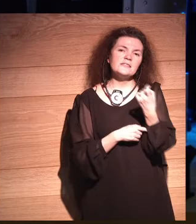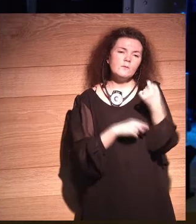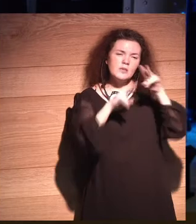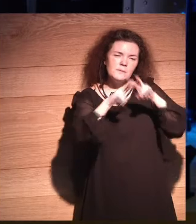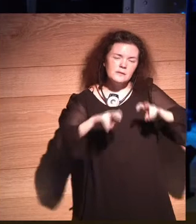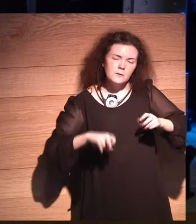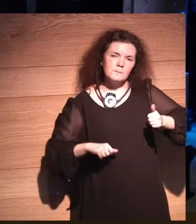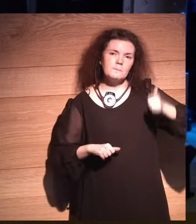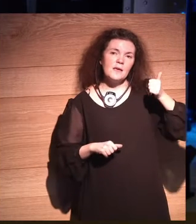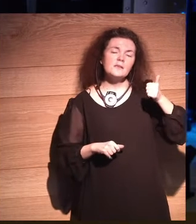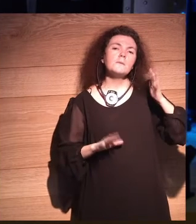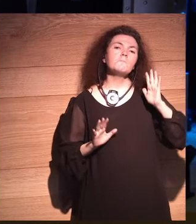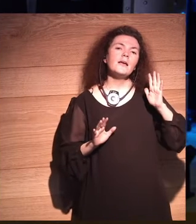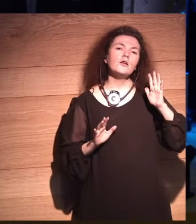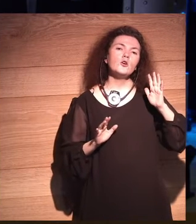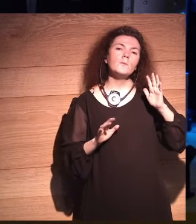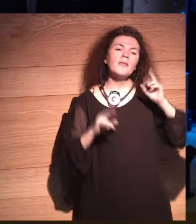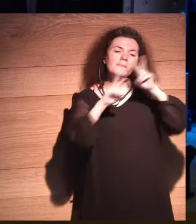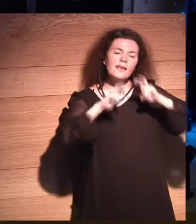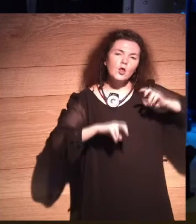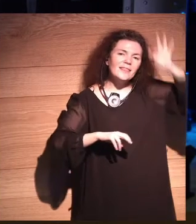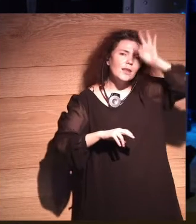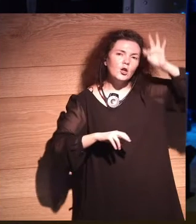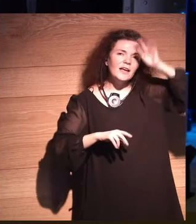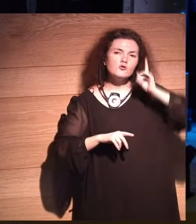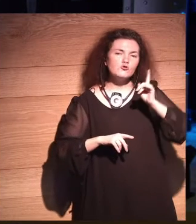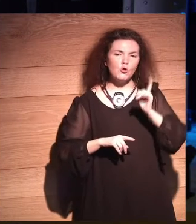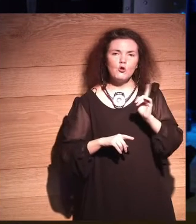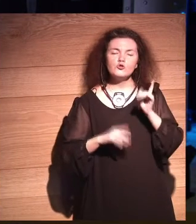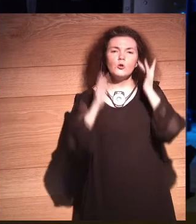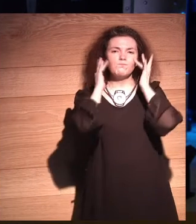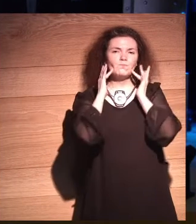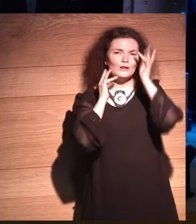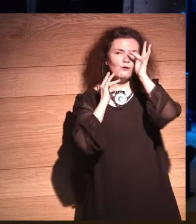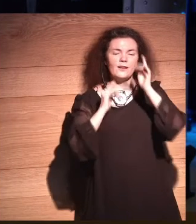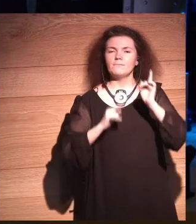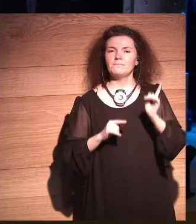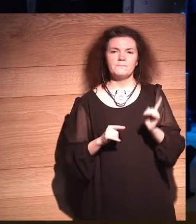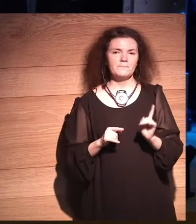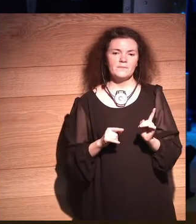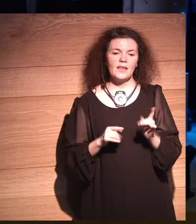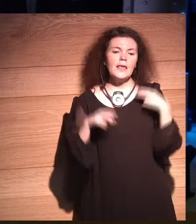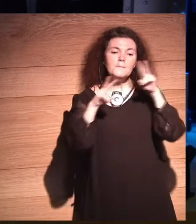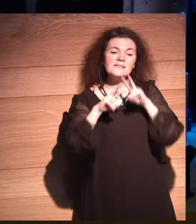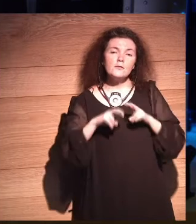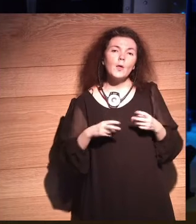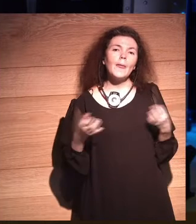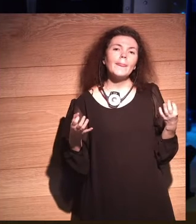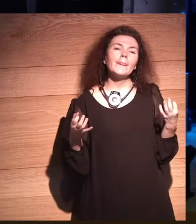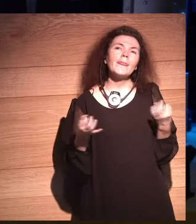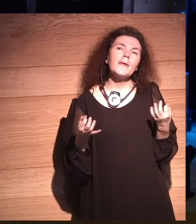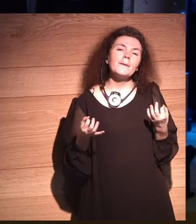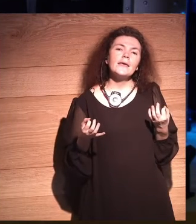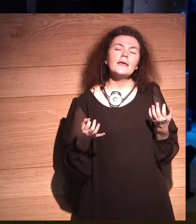not simply theoretical research, pure basic research, and not simply a research that's about